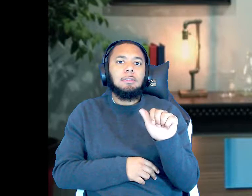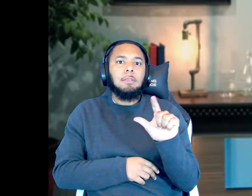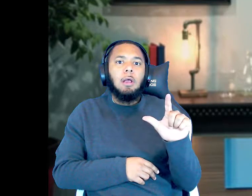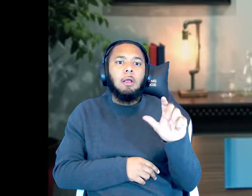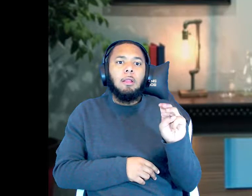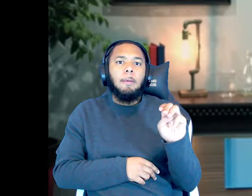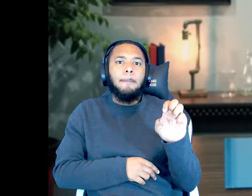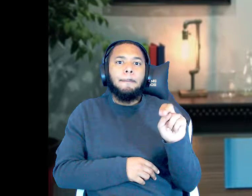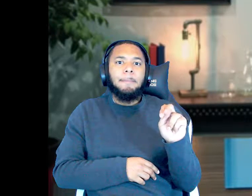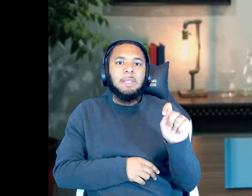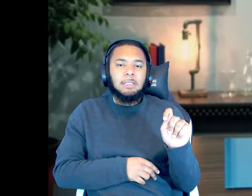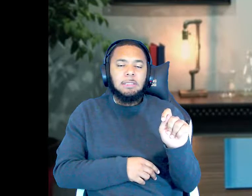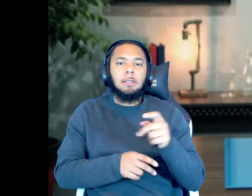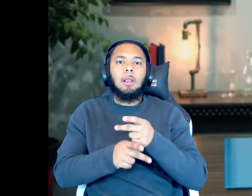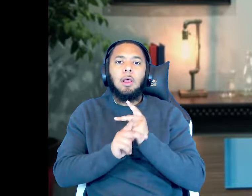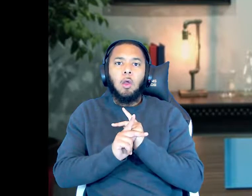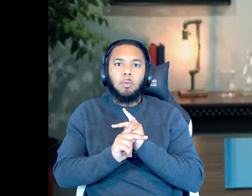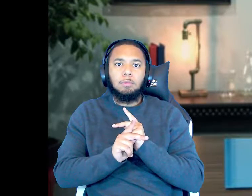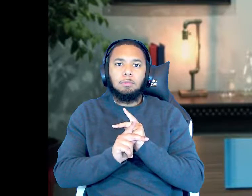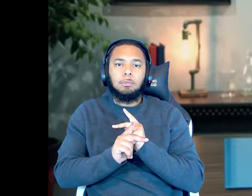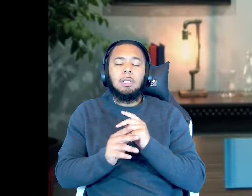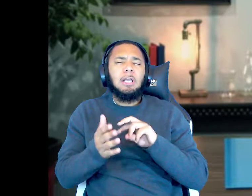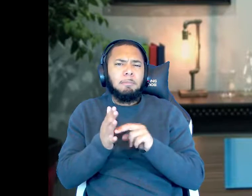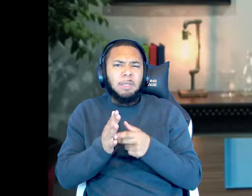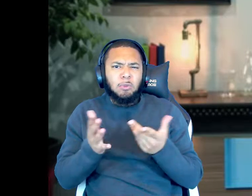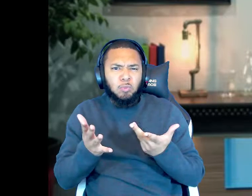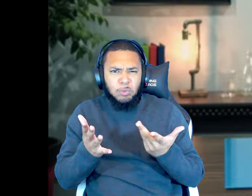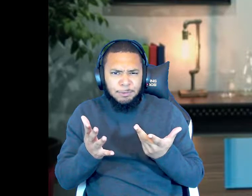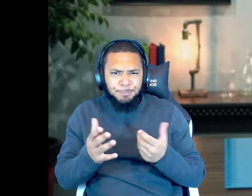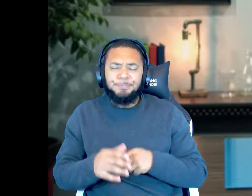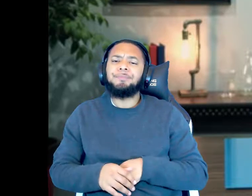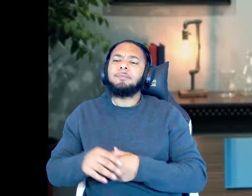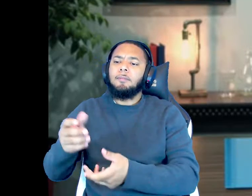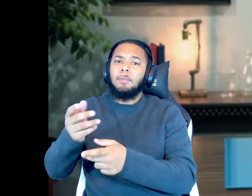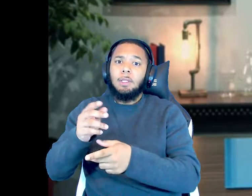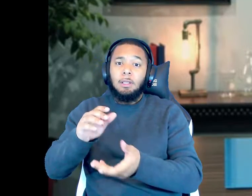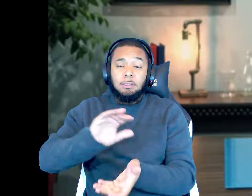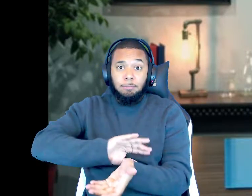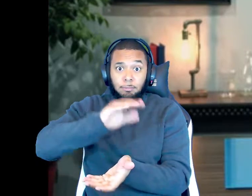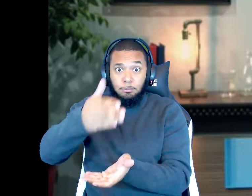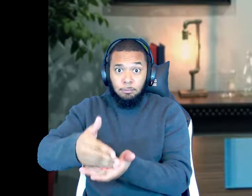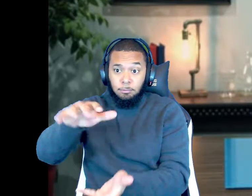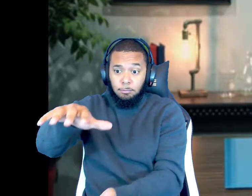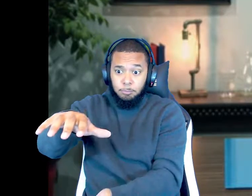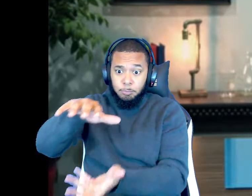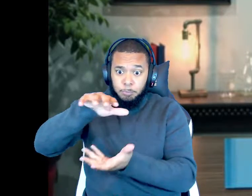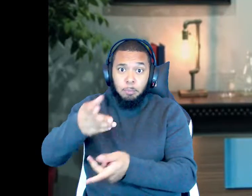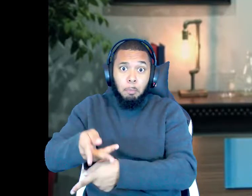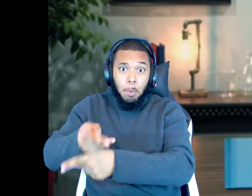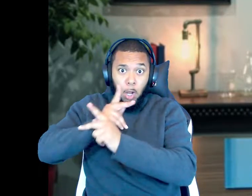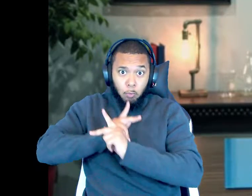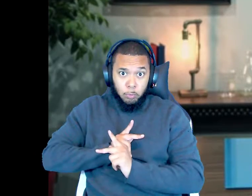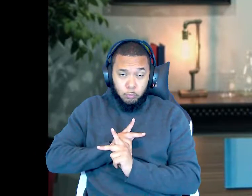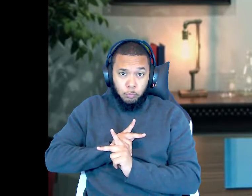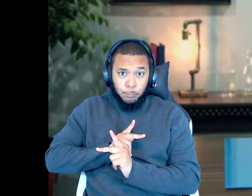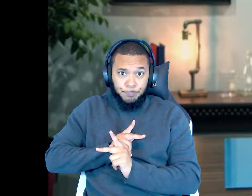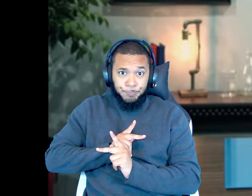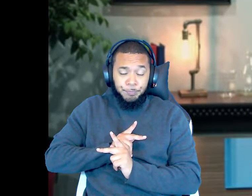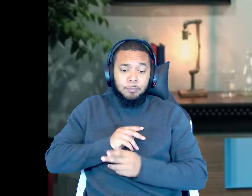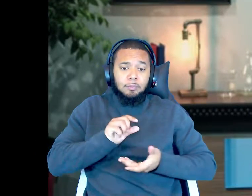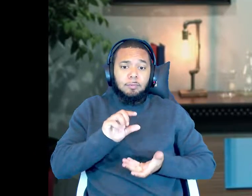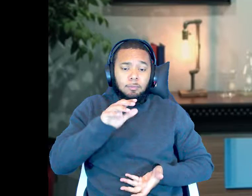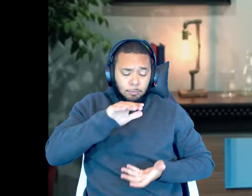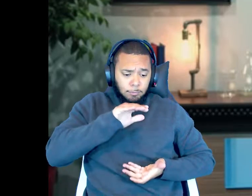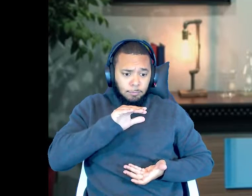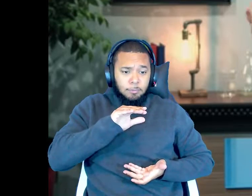you borrow a certain amount of money and then you pay it back a specific amount every month for a certain number